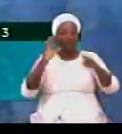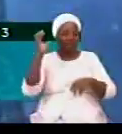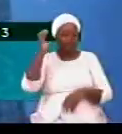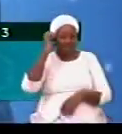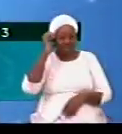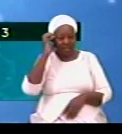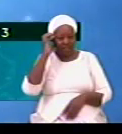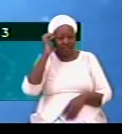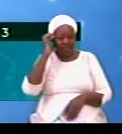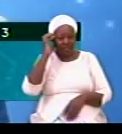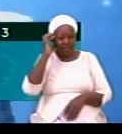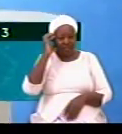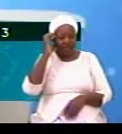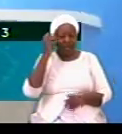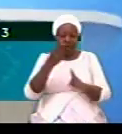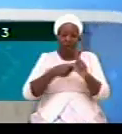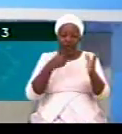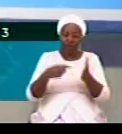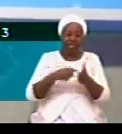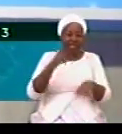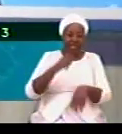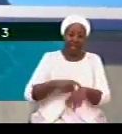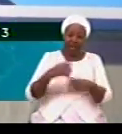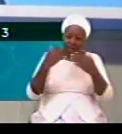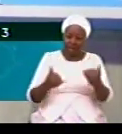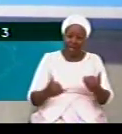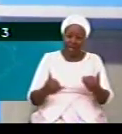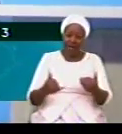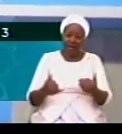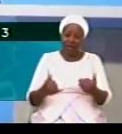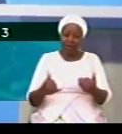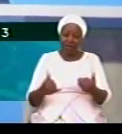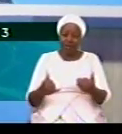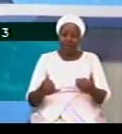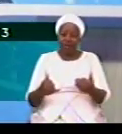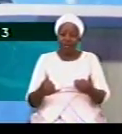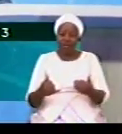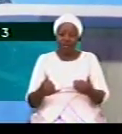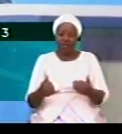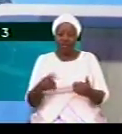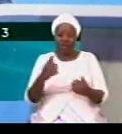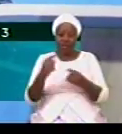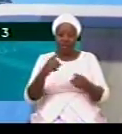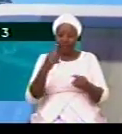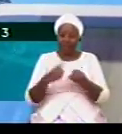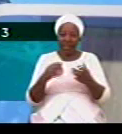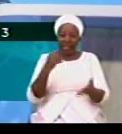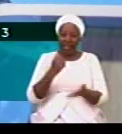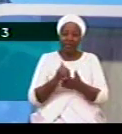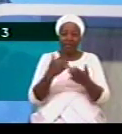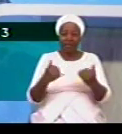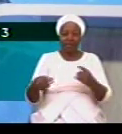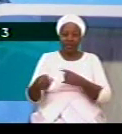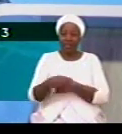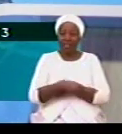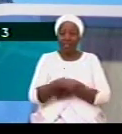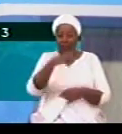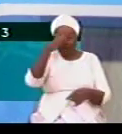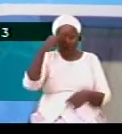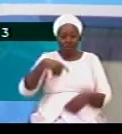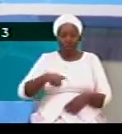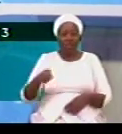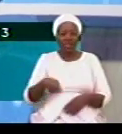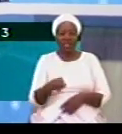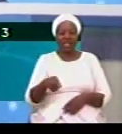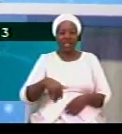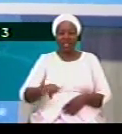don't wait now for the final amen today, because while they are yet speaking, I will answer. We